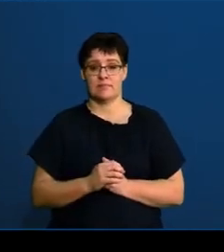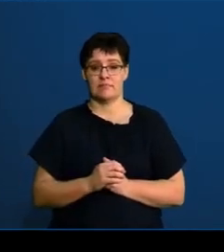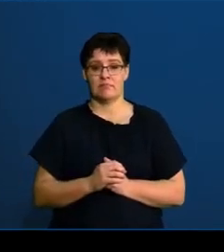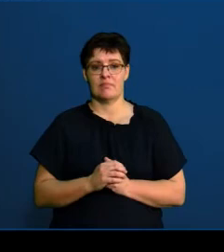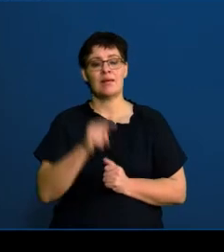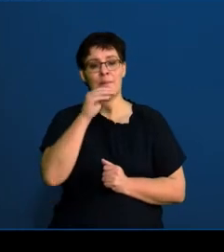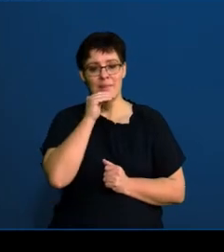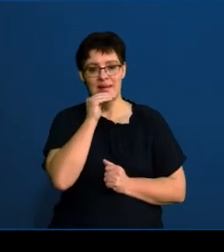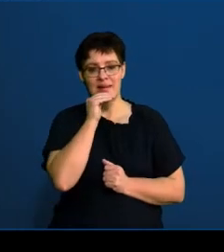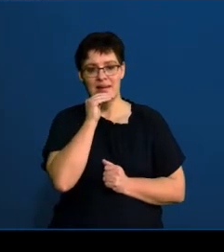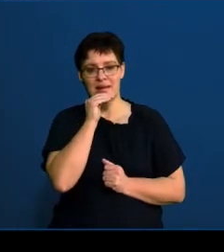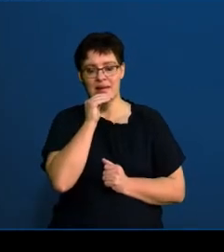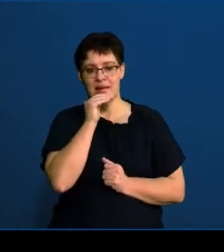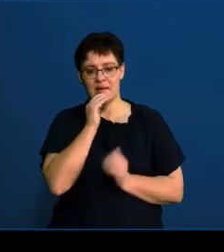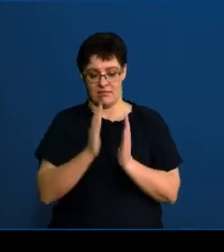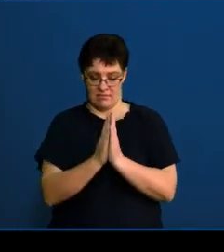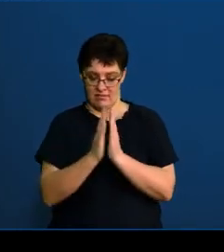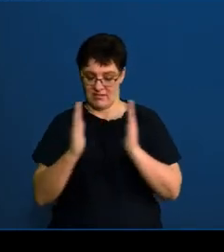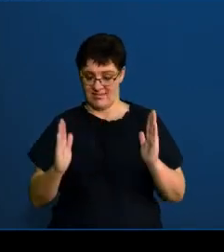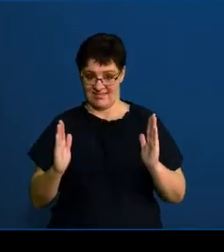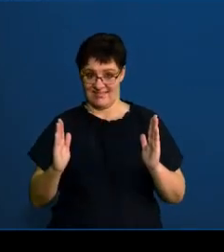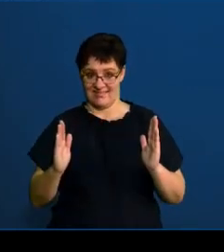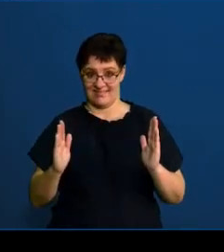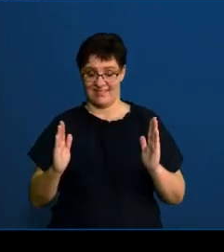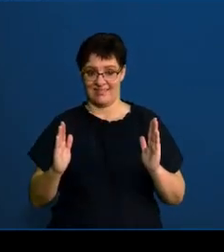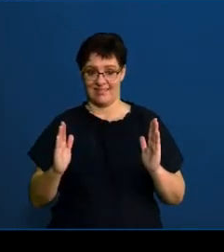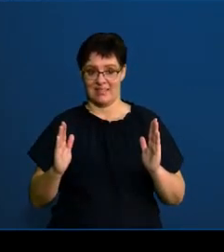my length of the 2 window panes. I'm going to go back to the question.